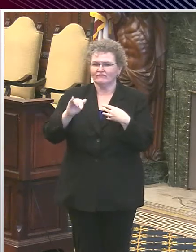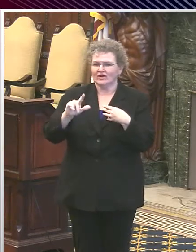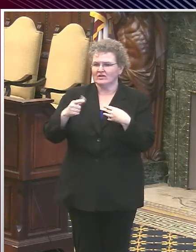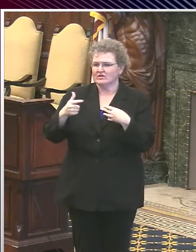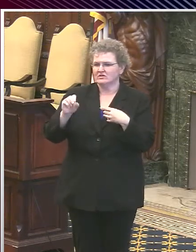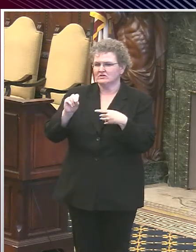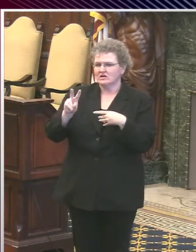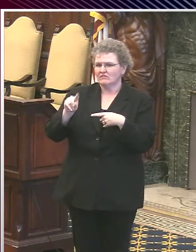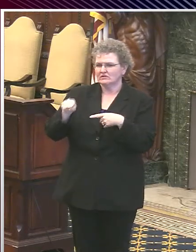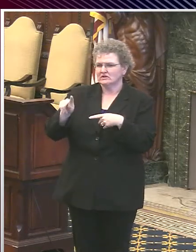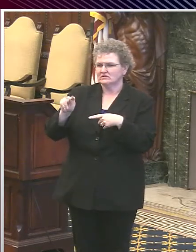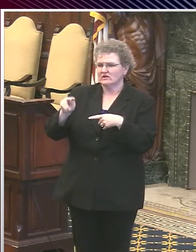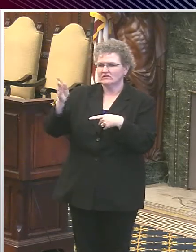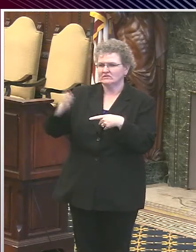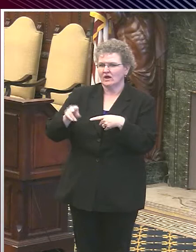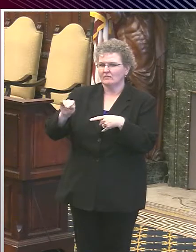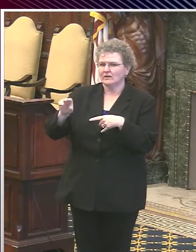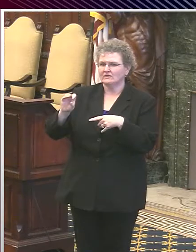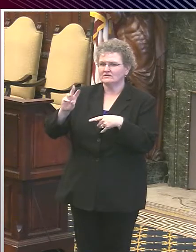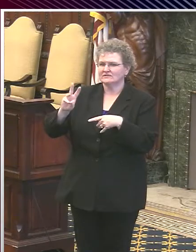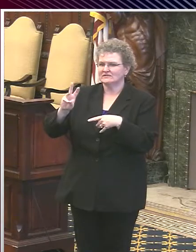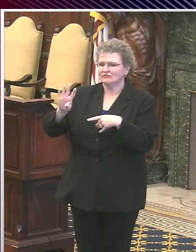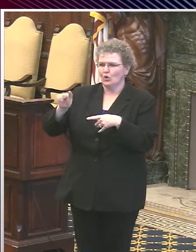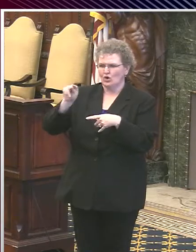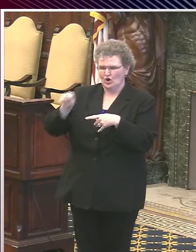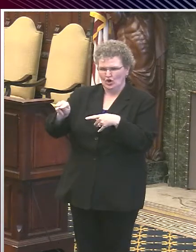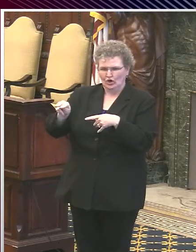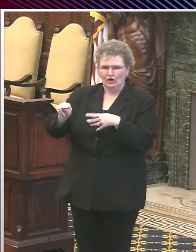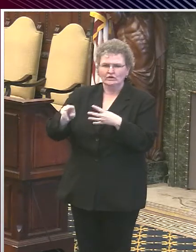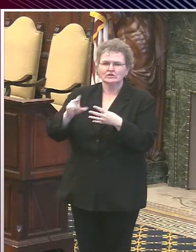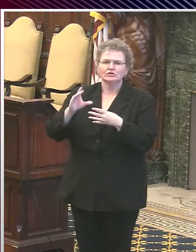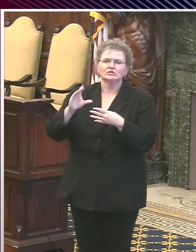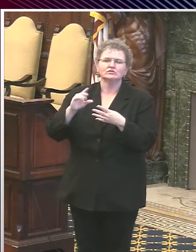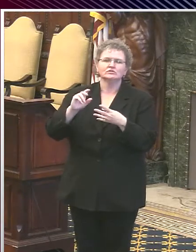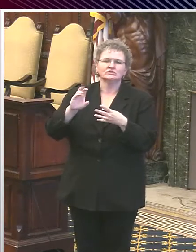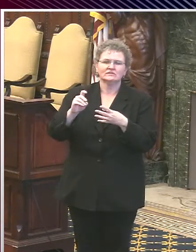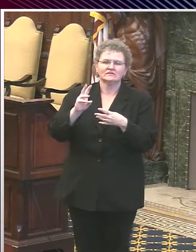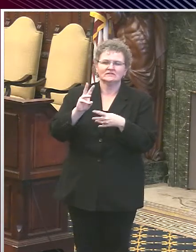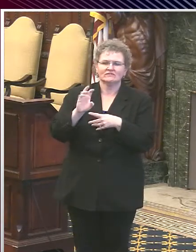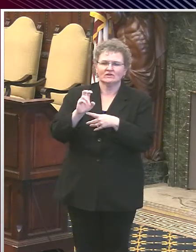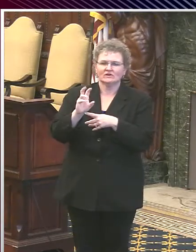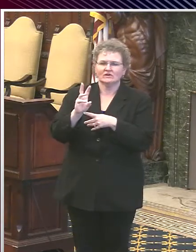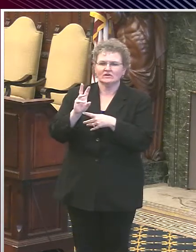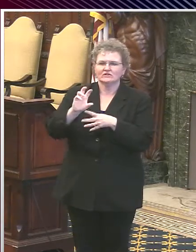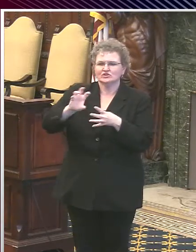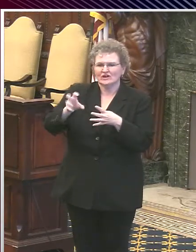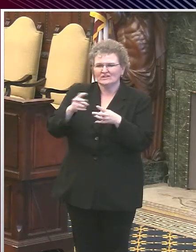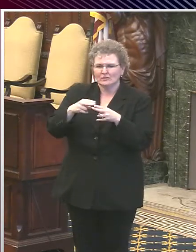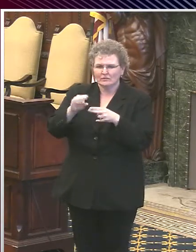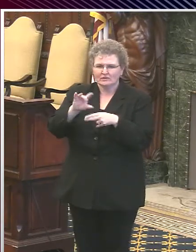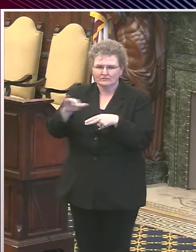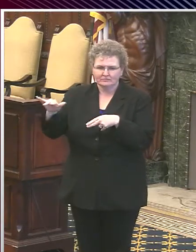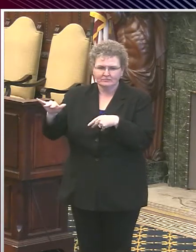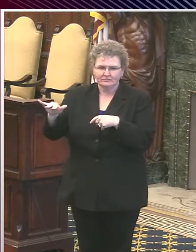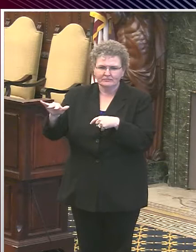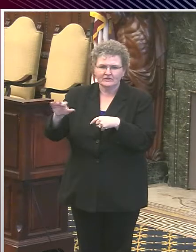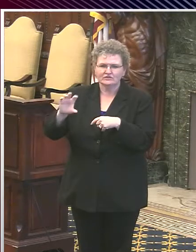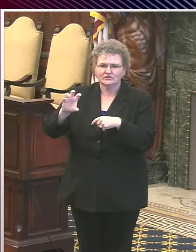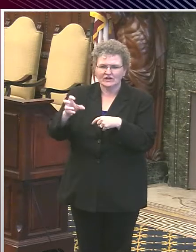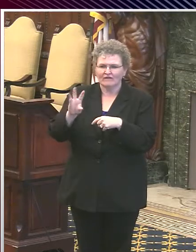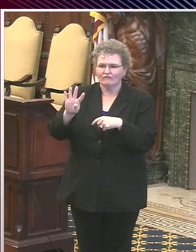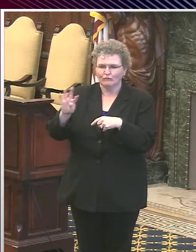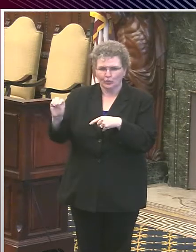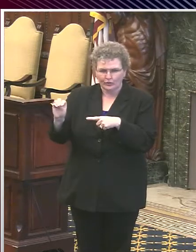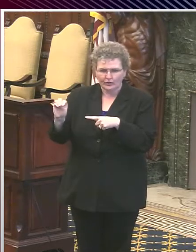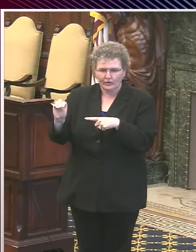TV, which is Comcast channels 64 and 1164, or Verizon channels 40 and